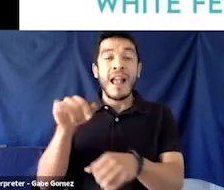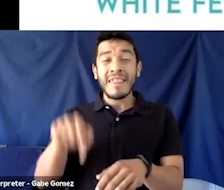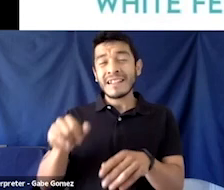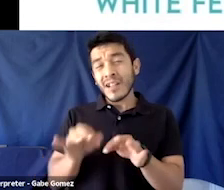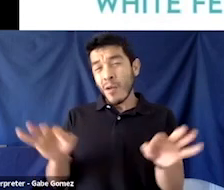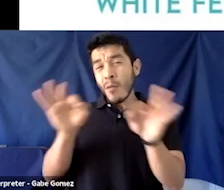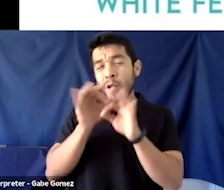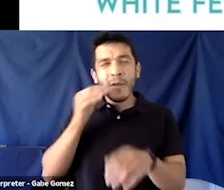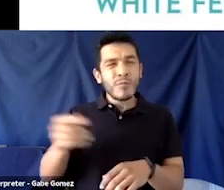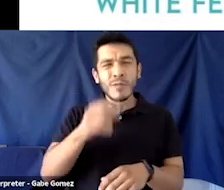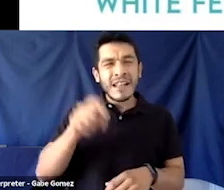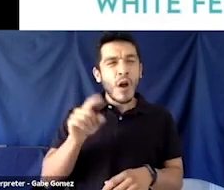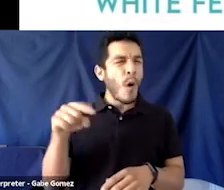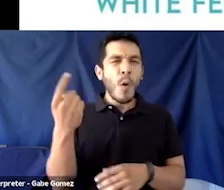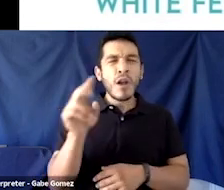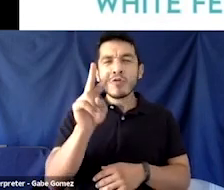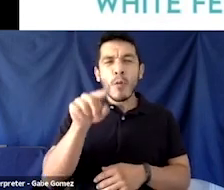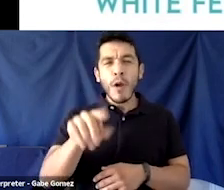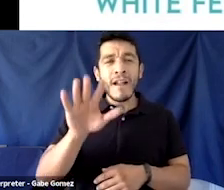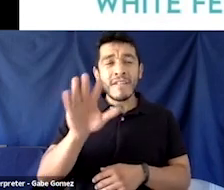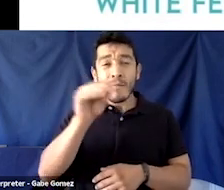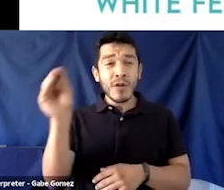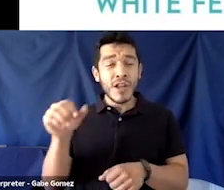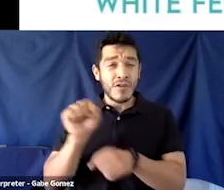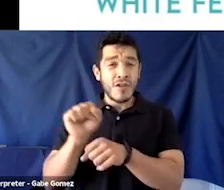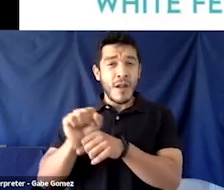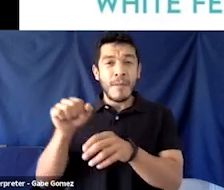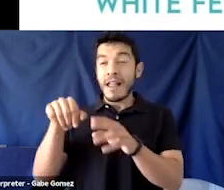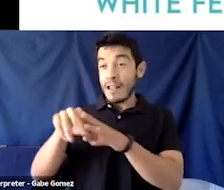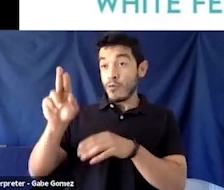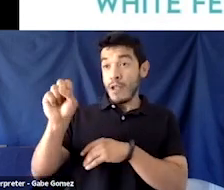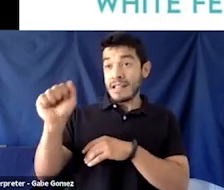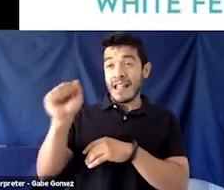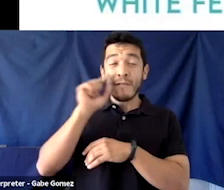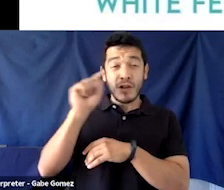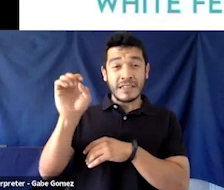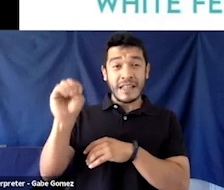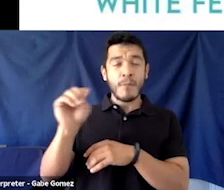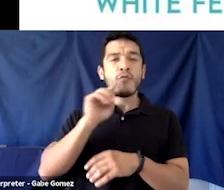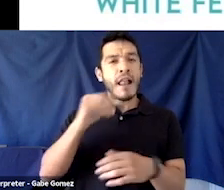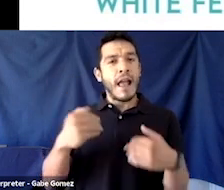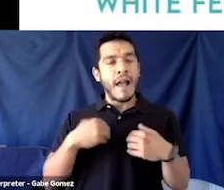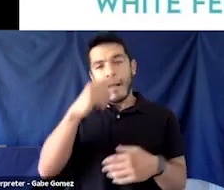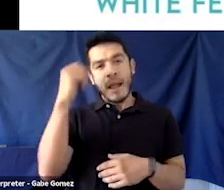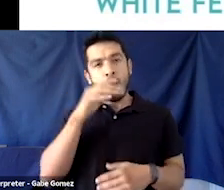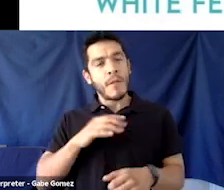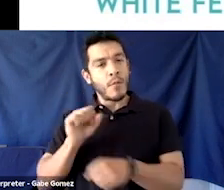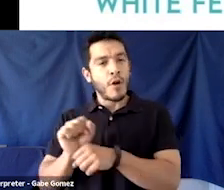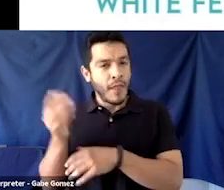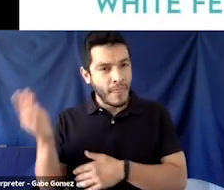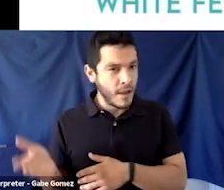only 2.5% of STEM jobs in the US are held by Black women. And just a quick note, when we're talking about other